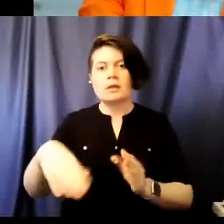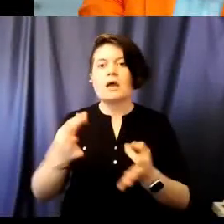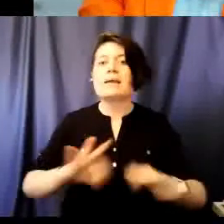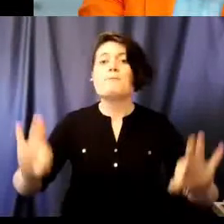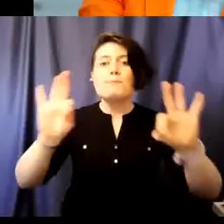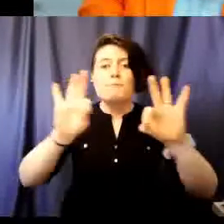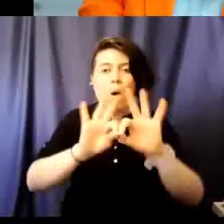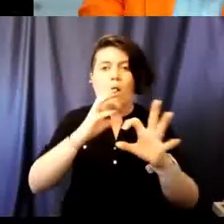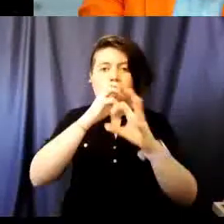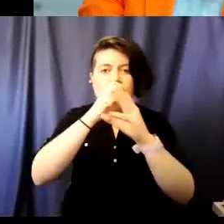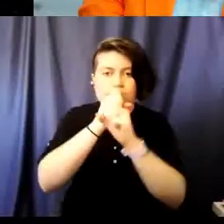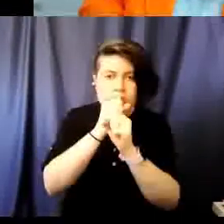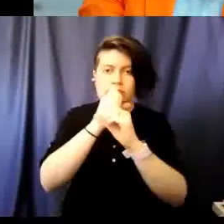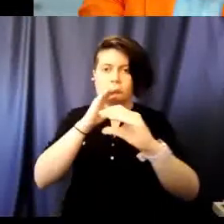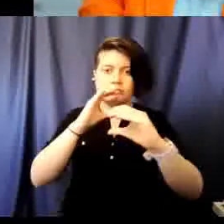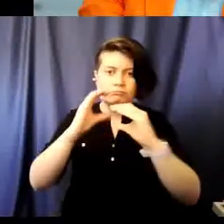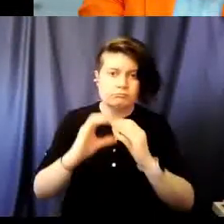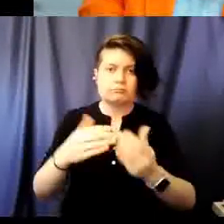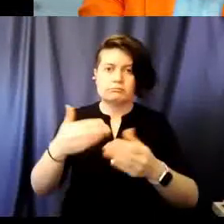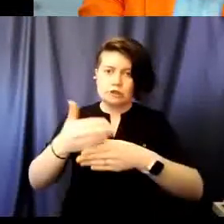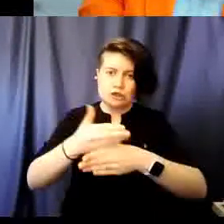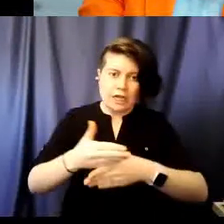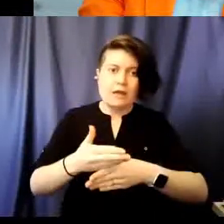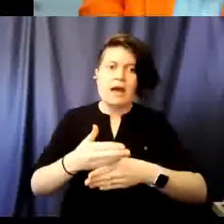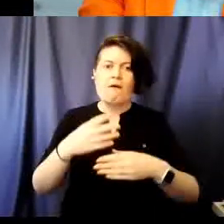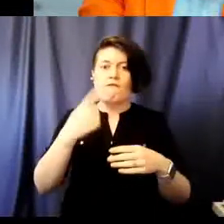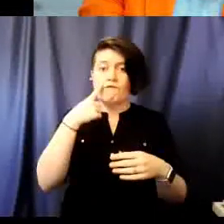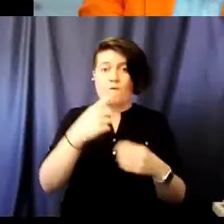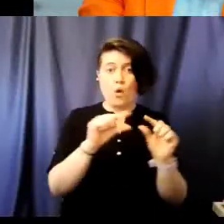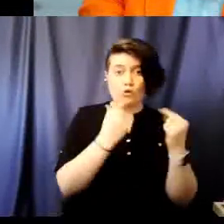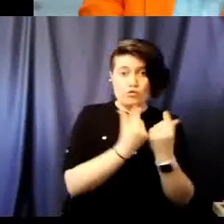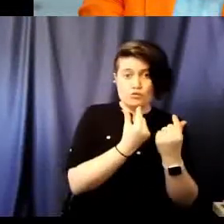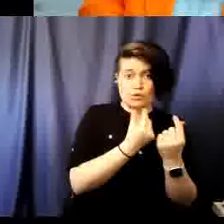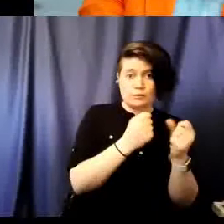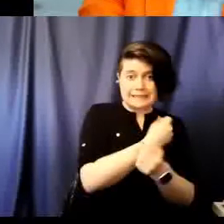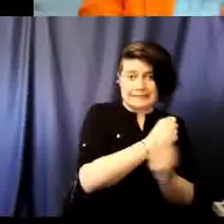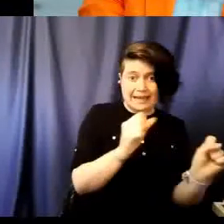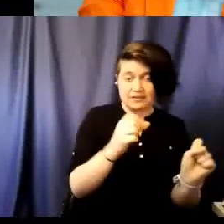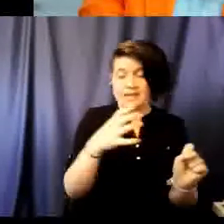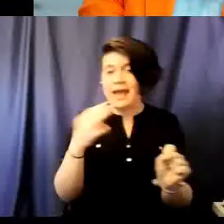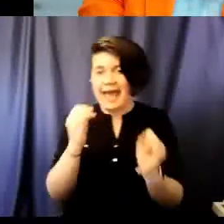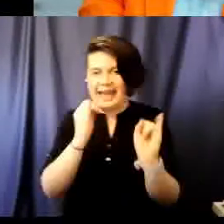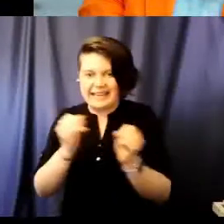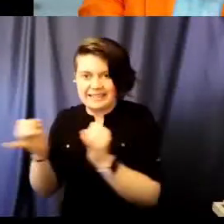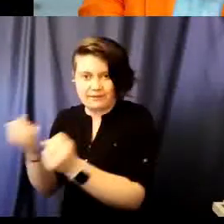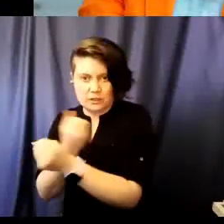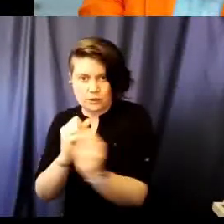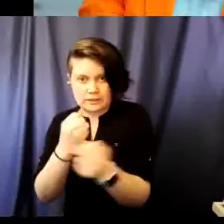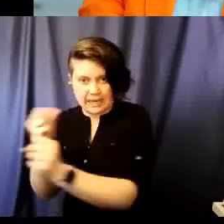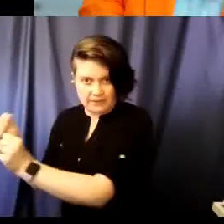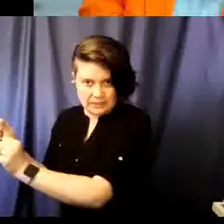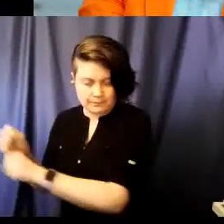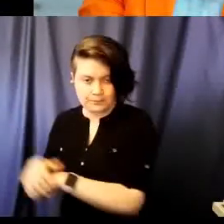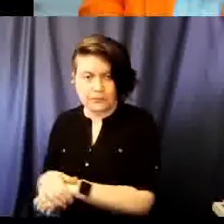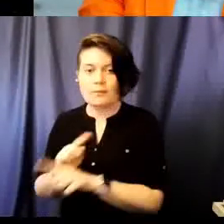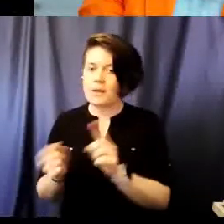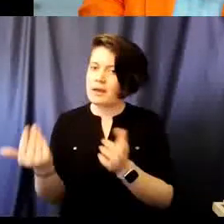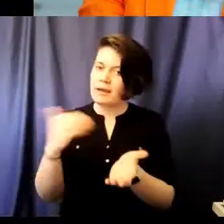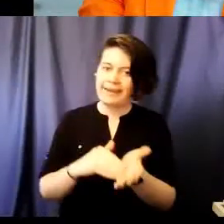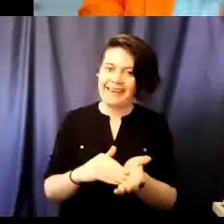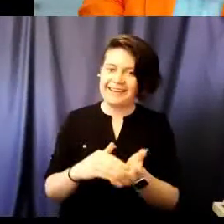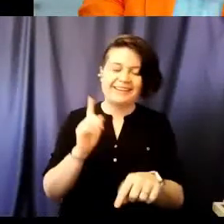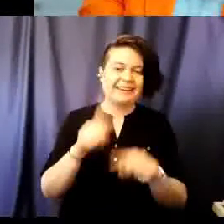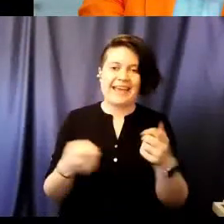impact personal safety and also the group safety as a whole. But these conversations, again, can't happen